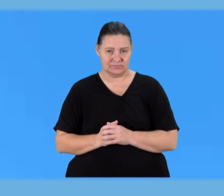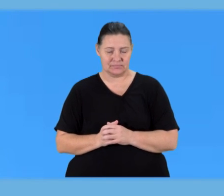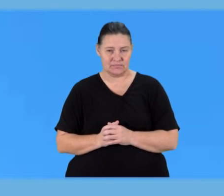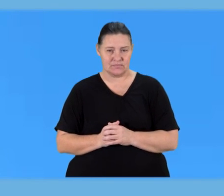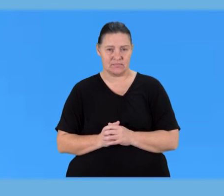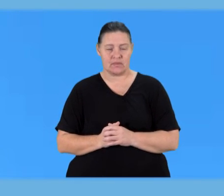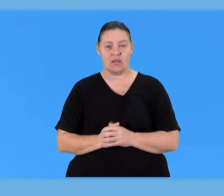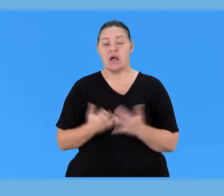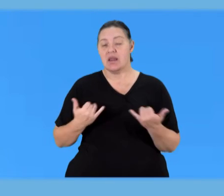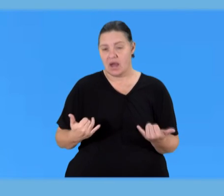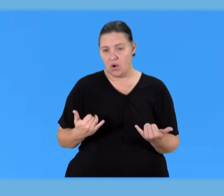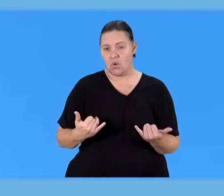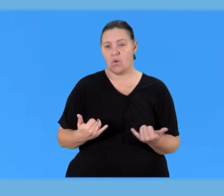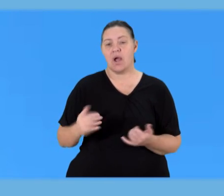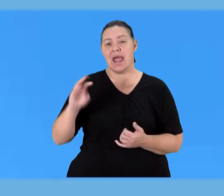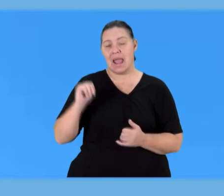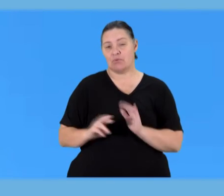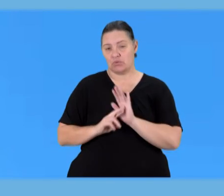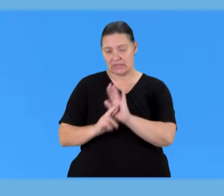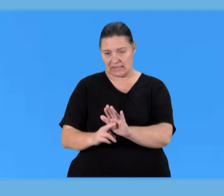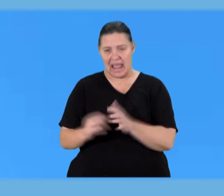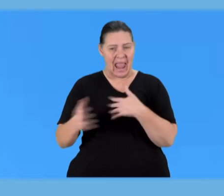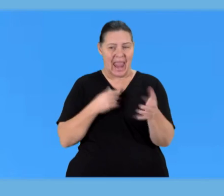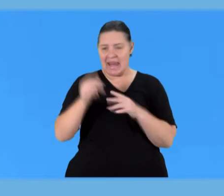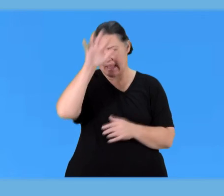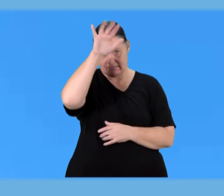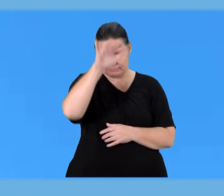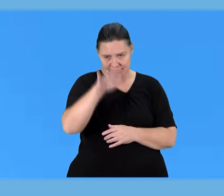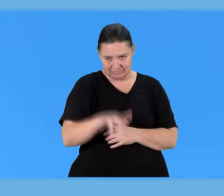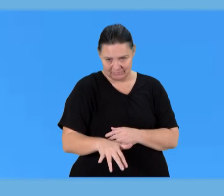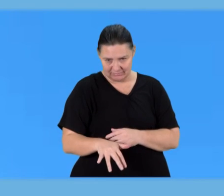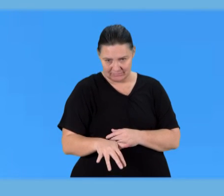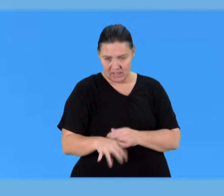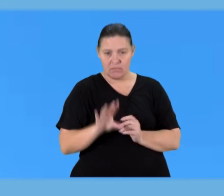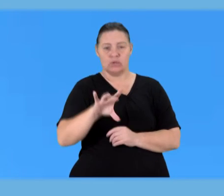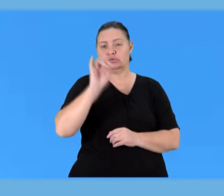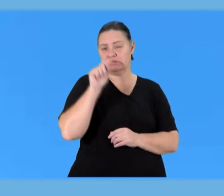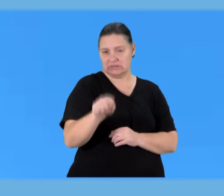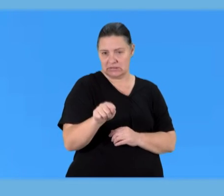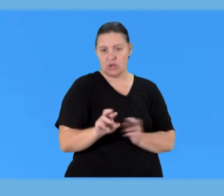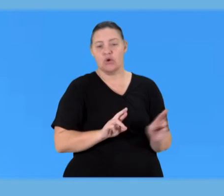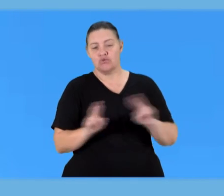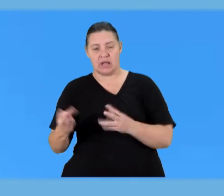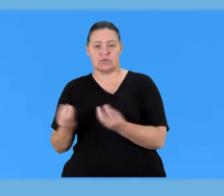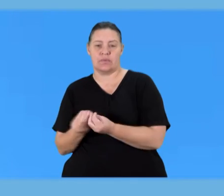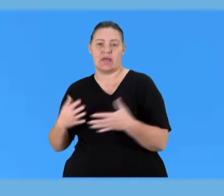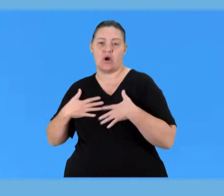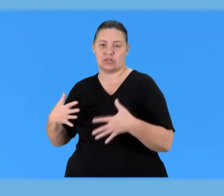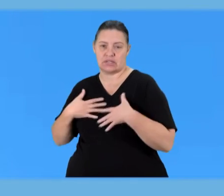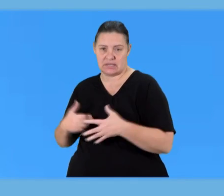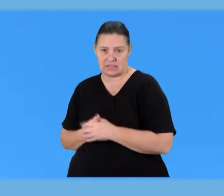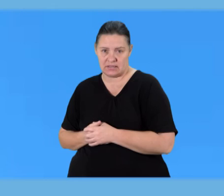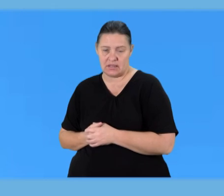be MO, whereby now the M will represent any of these metals that you might use in order to react it with